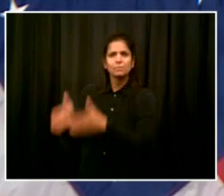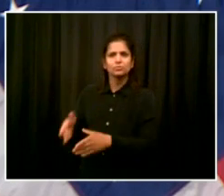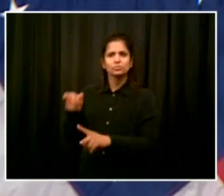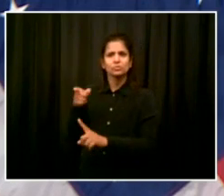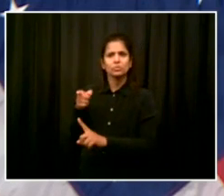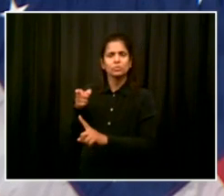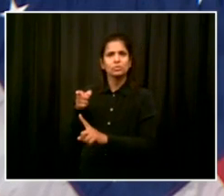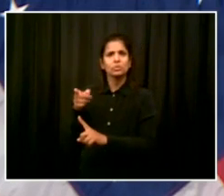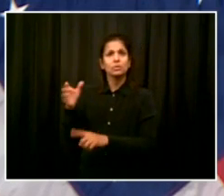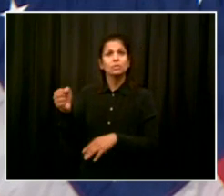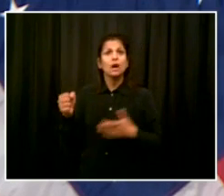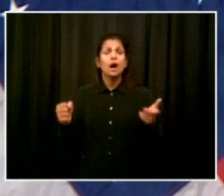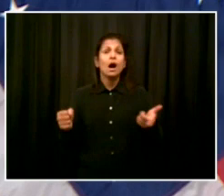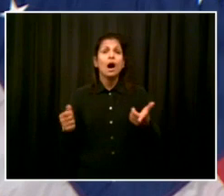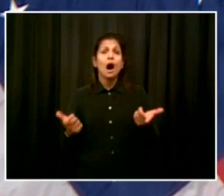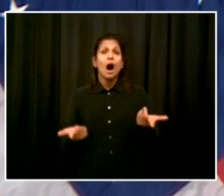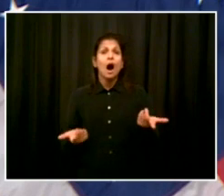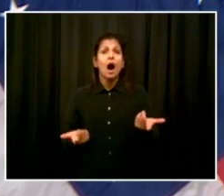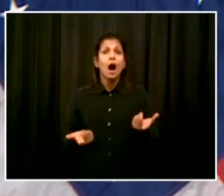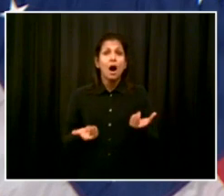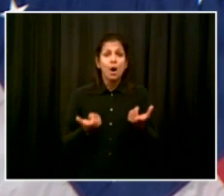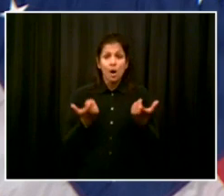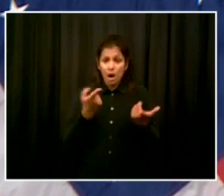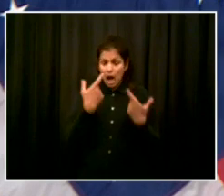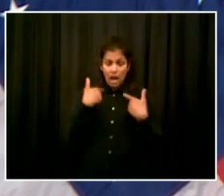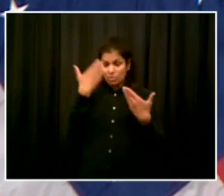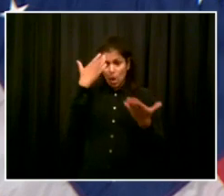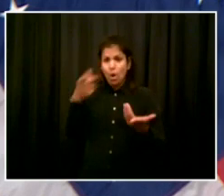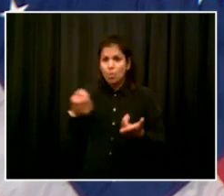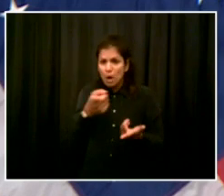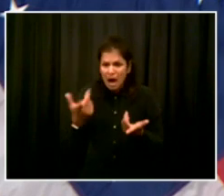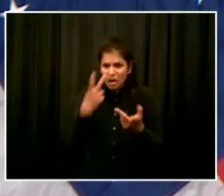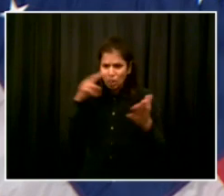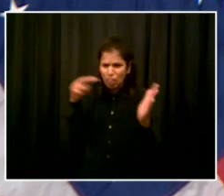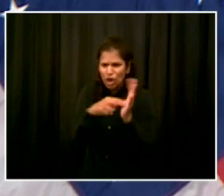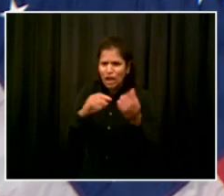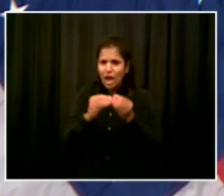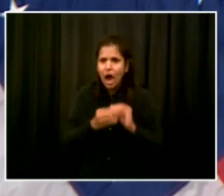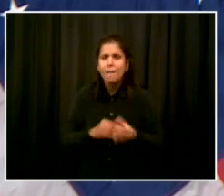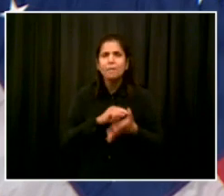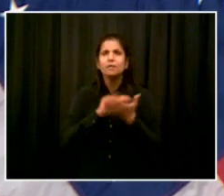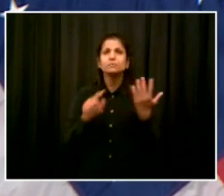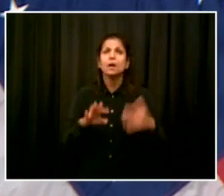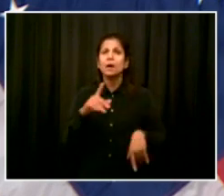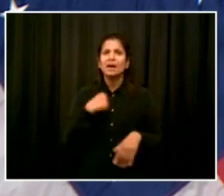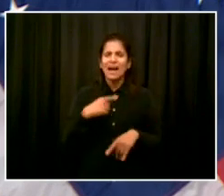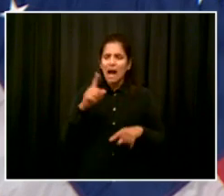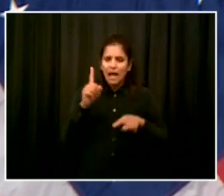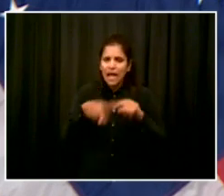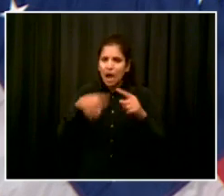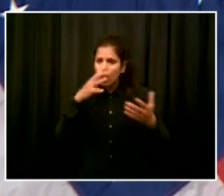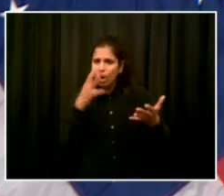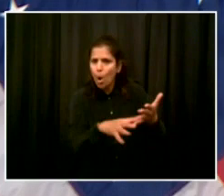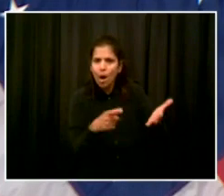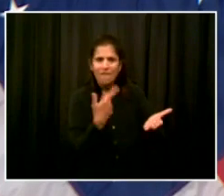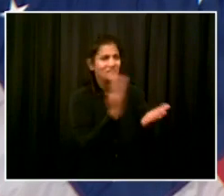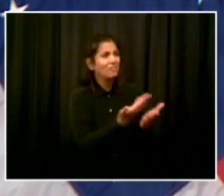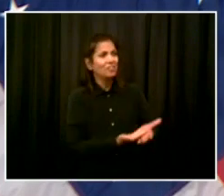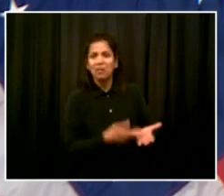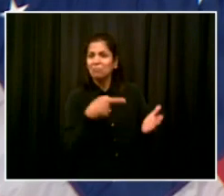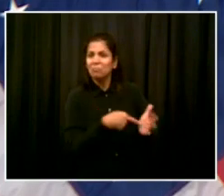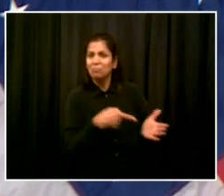the prison and jail populations were, what they are now, and then combine that with no one is going in large